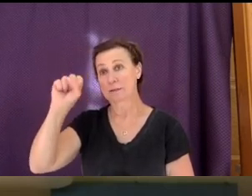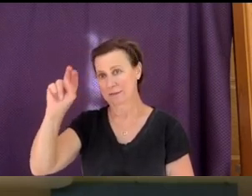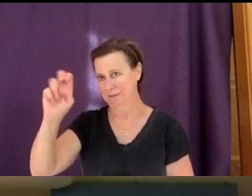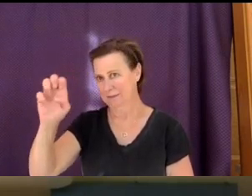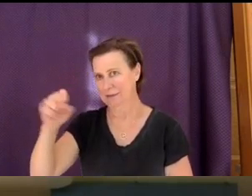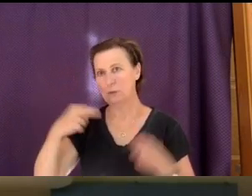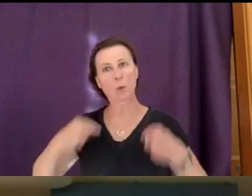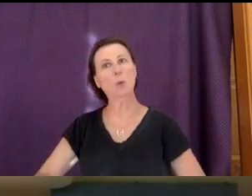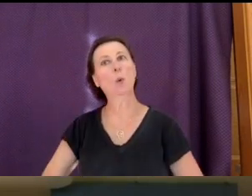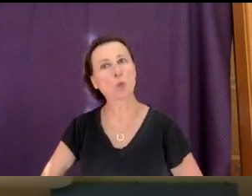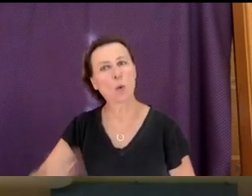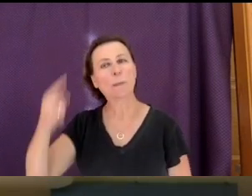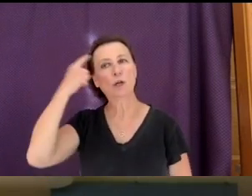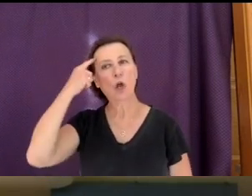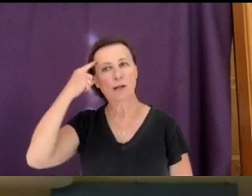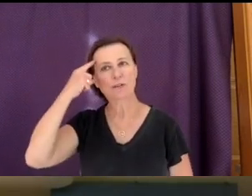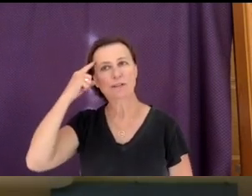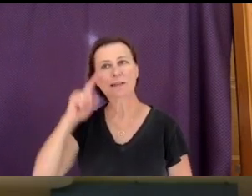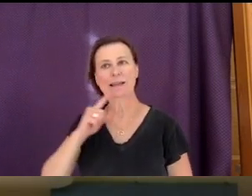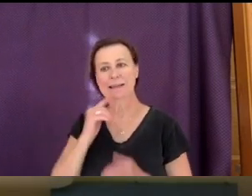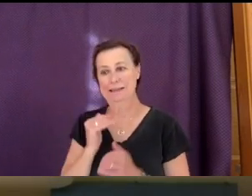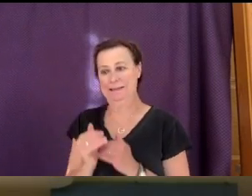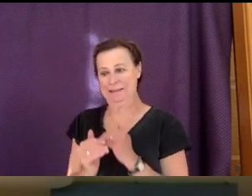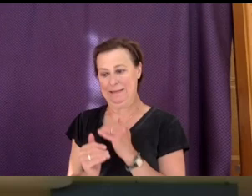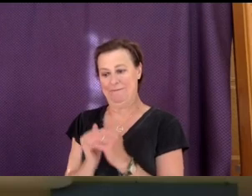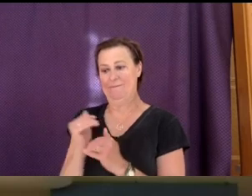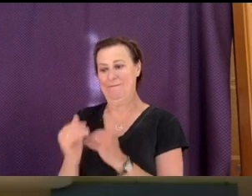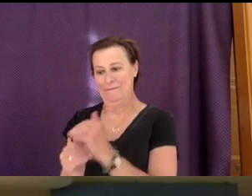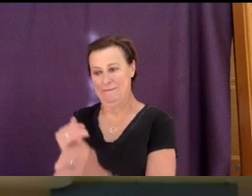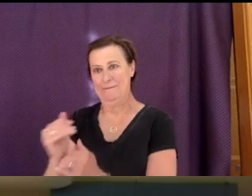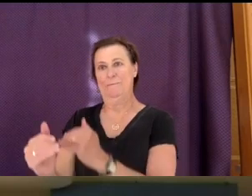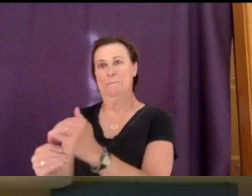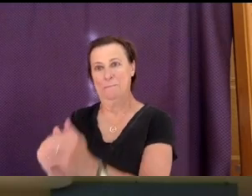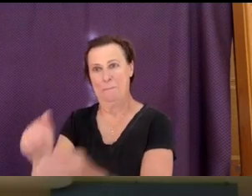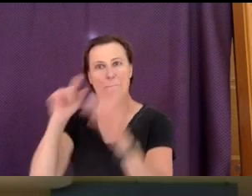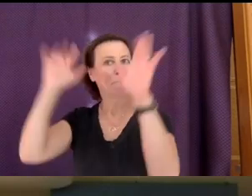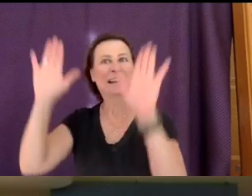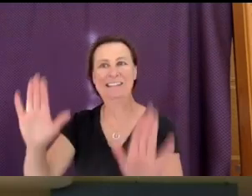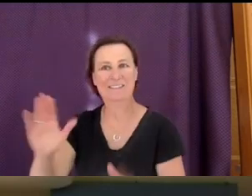is the advancing edge of this magnificent process.